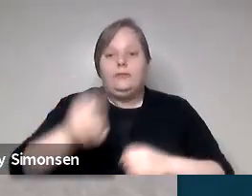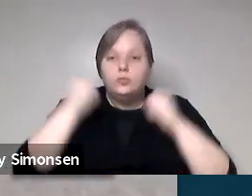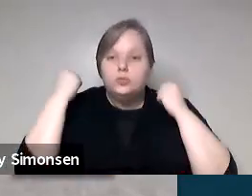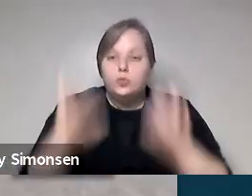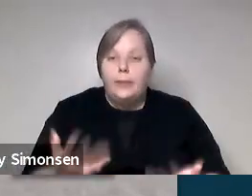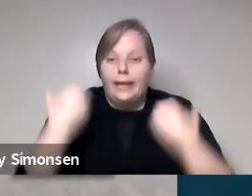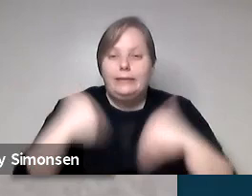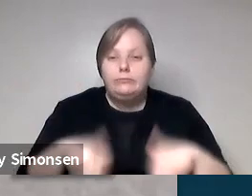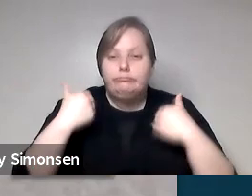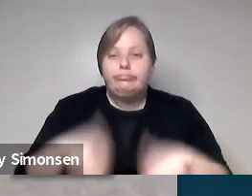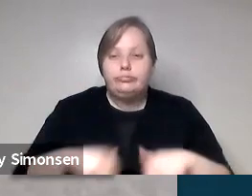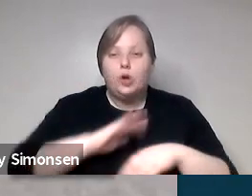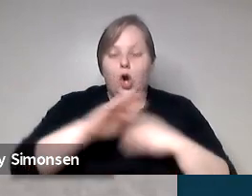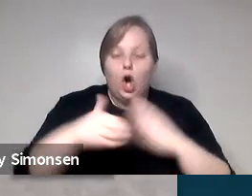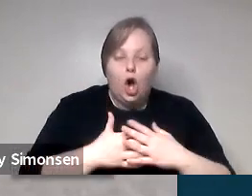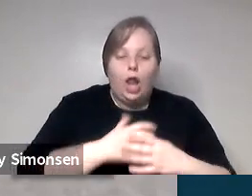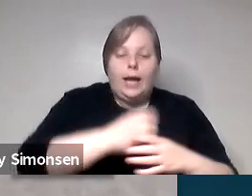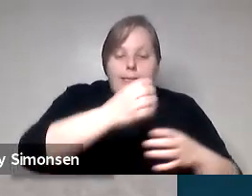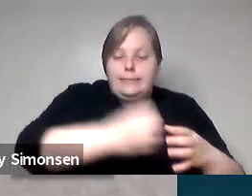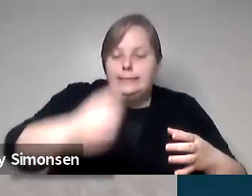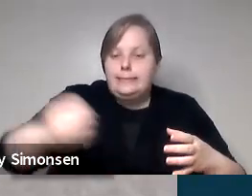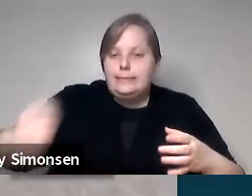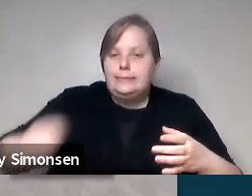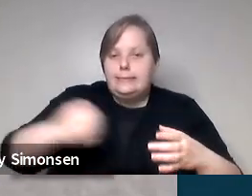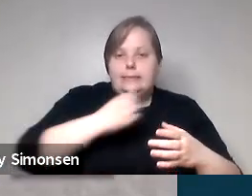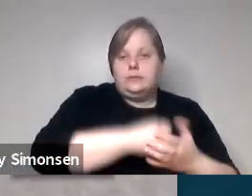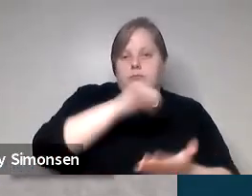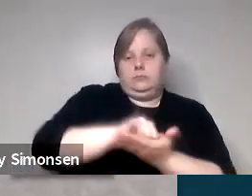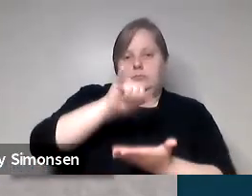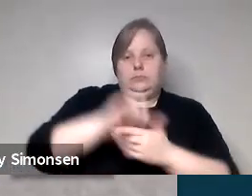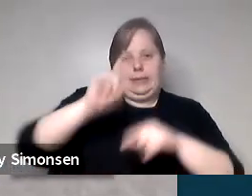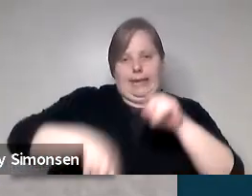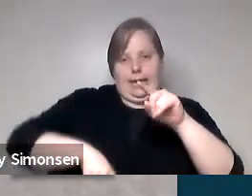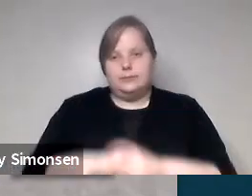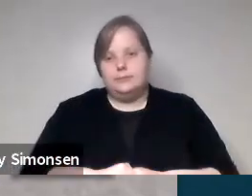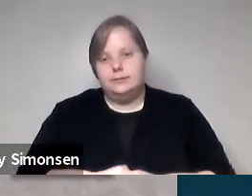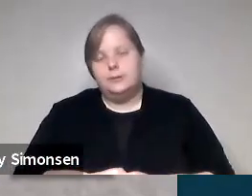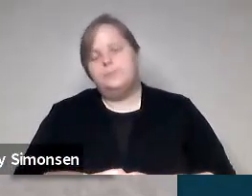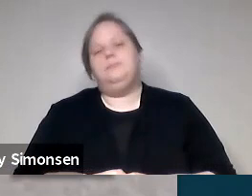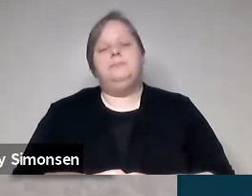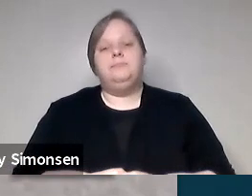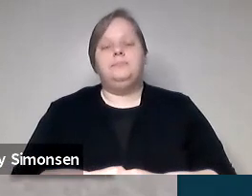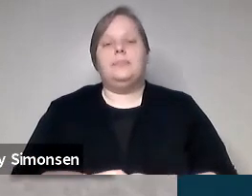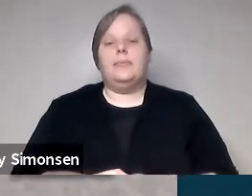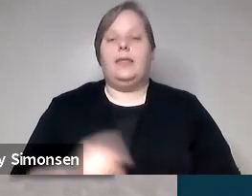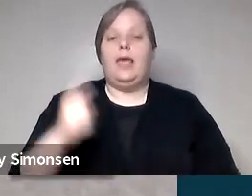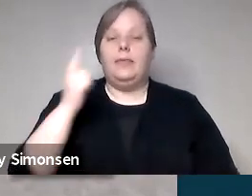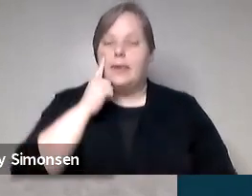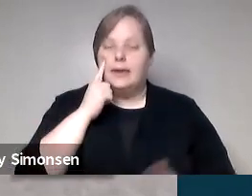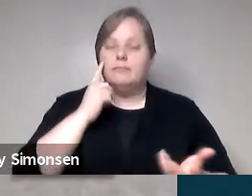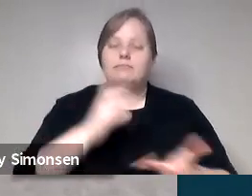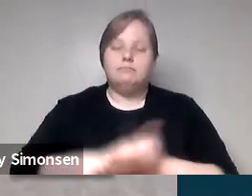they're never able to all fit into their little section. And I think that's also a